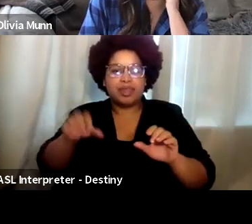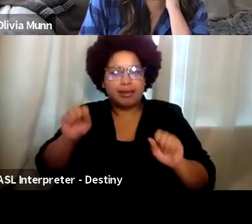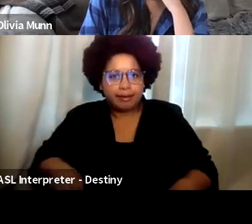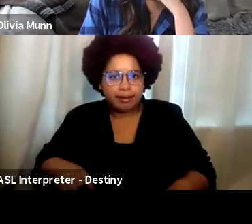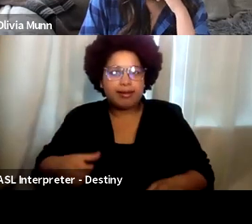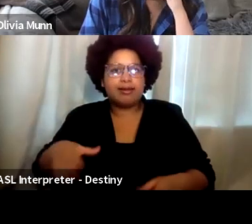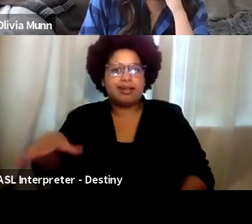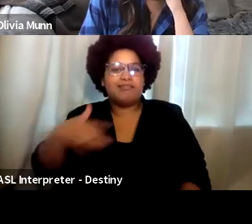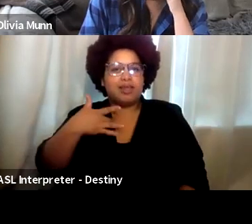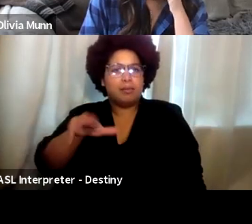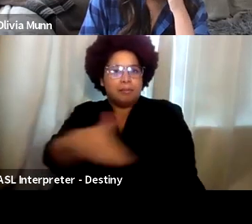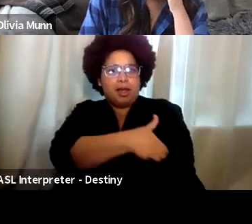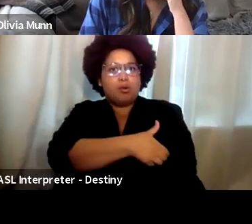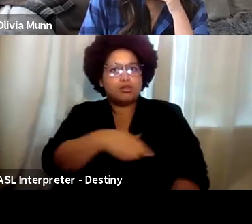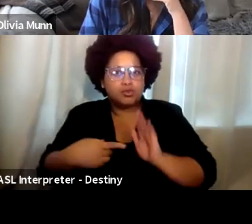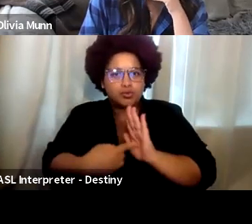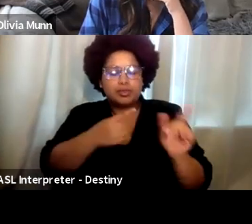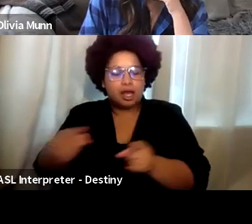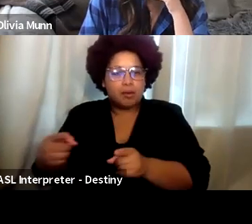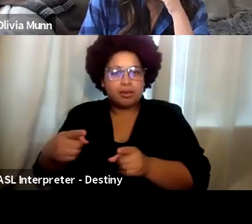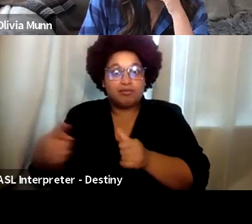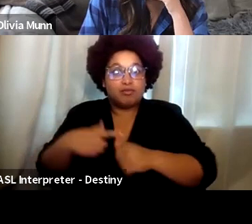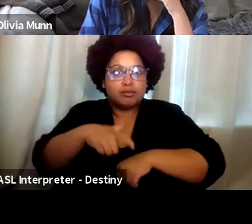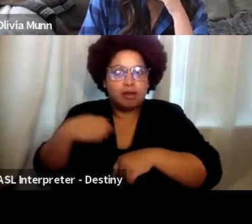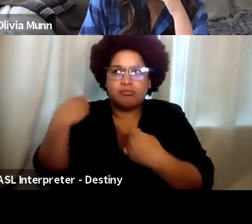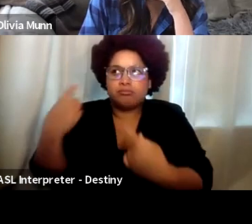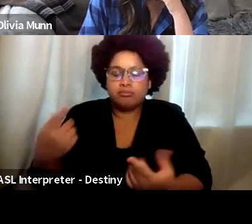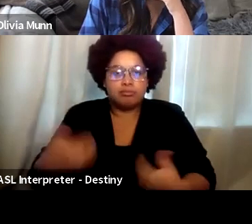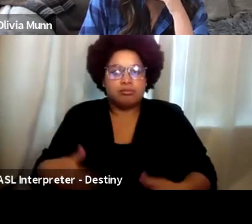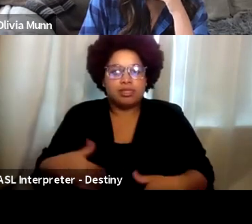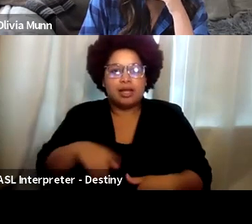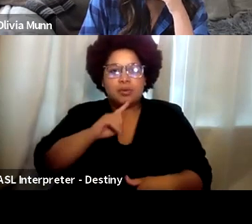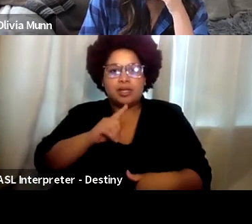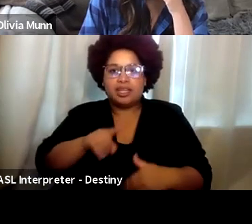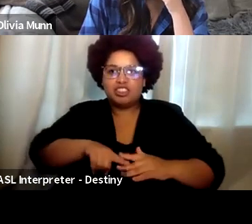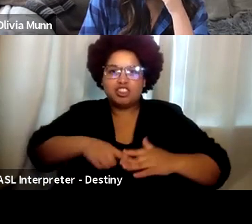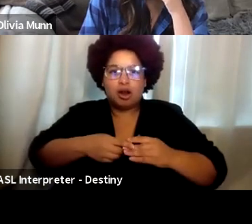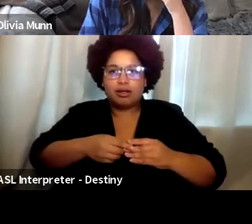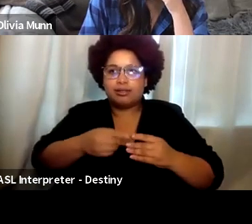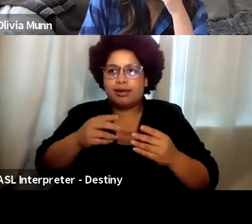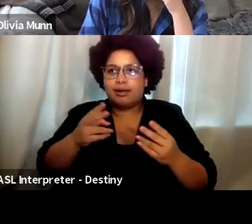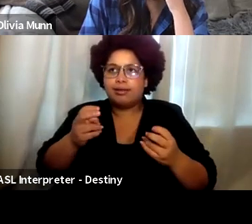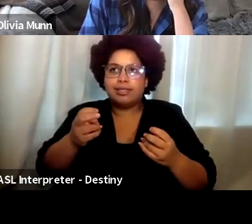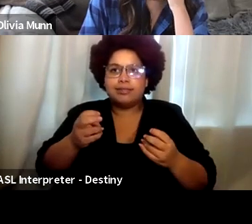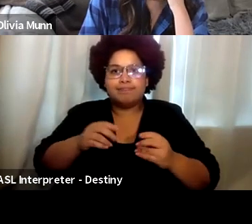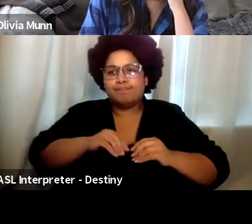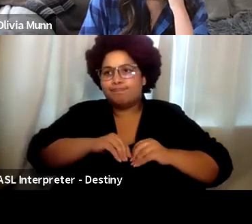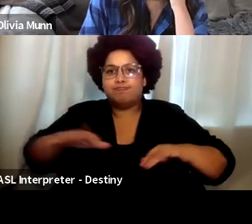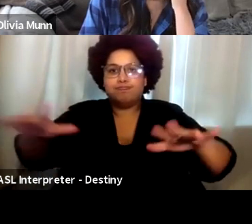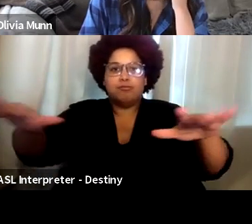it and be empowered to do so for the very first time. And that's just kind of ignited the flames to us being able to tell these